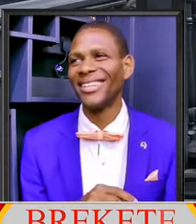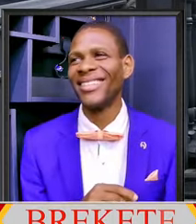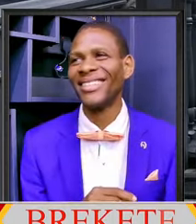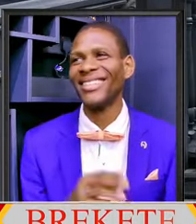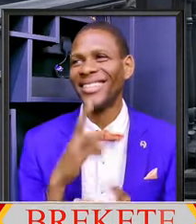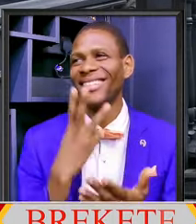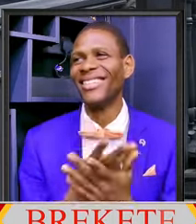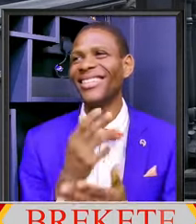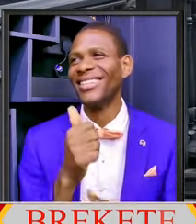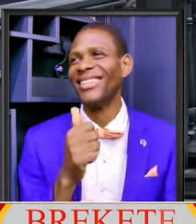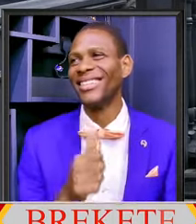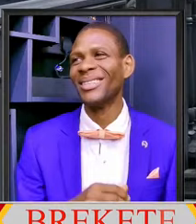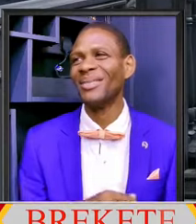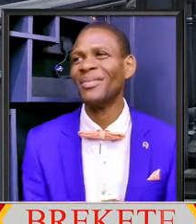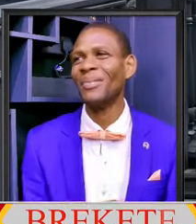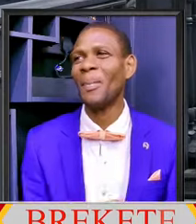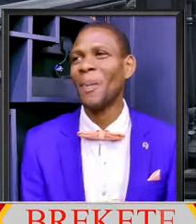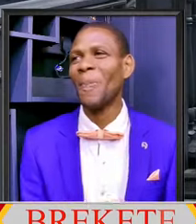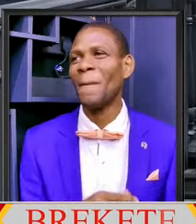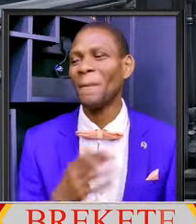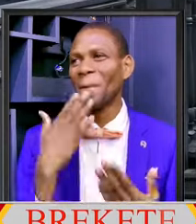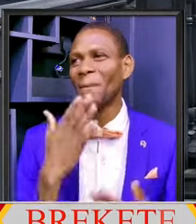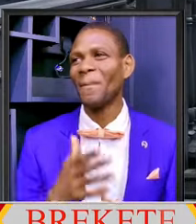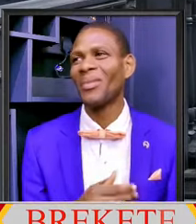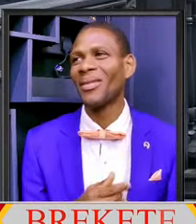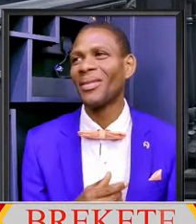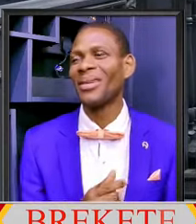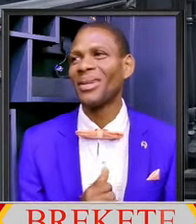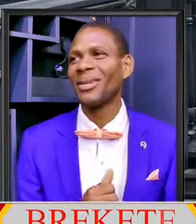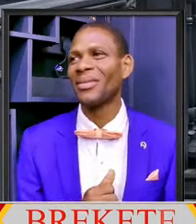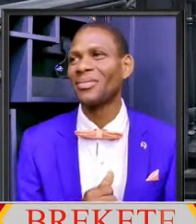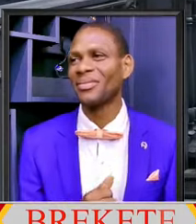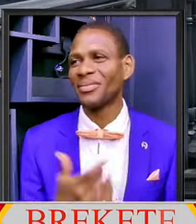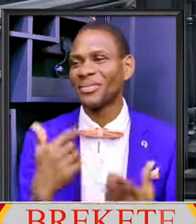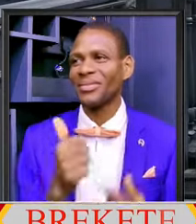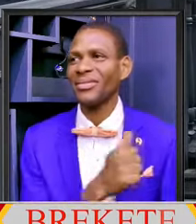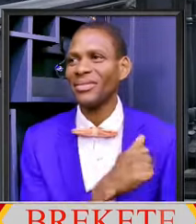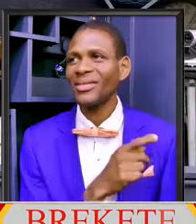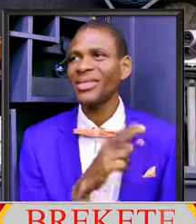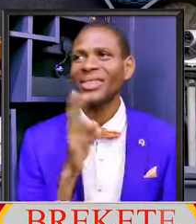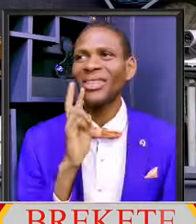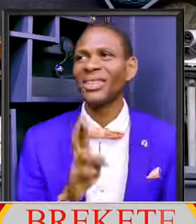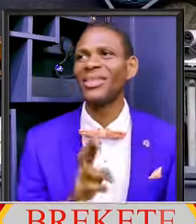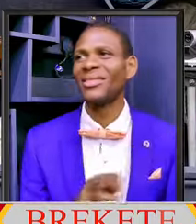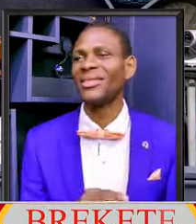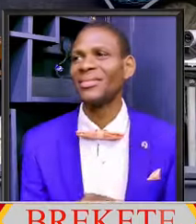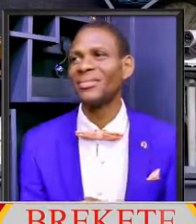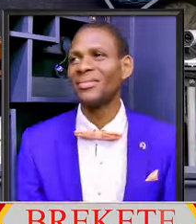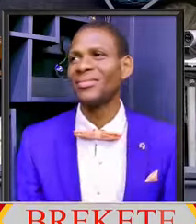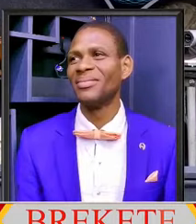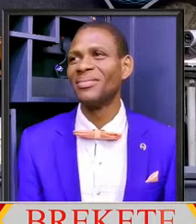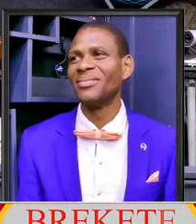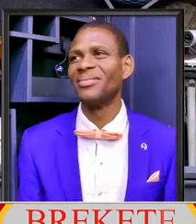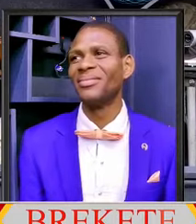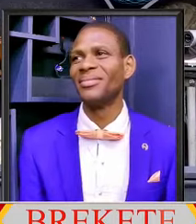Well done, well done, well done. Thank you, thank you, thank you. Make we appreciate her.